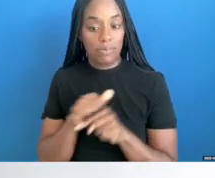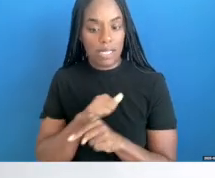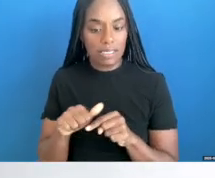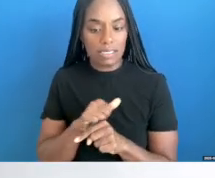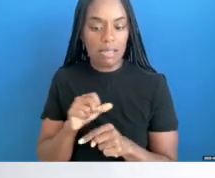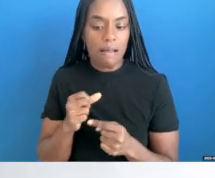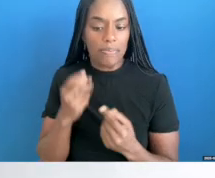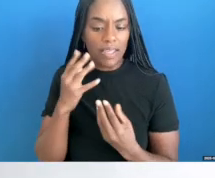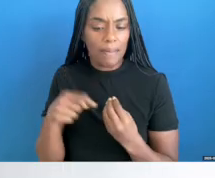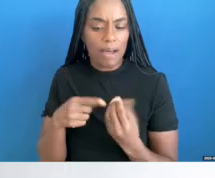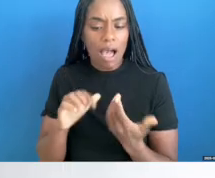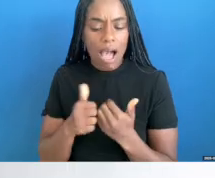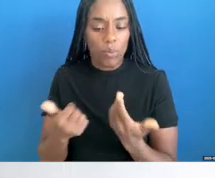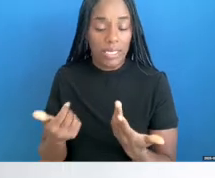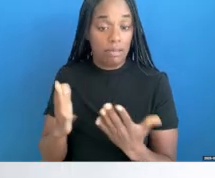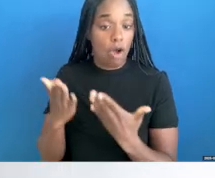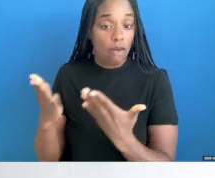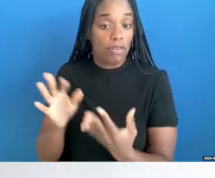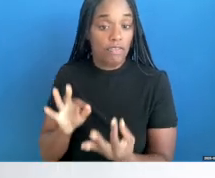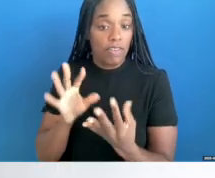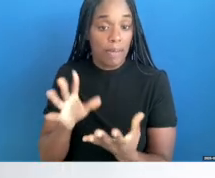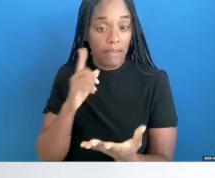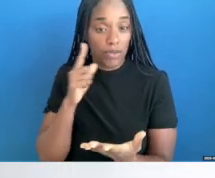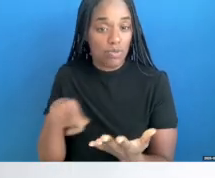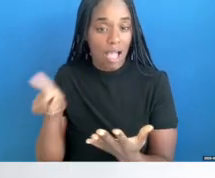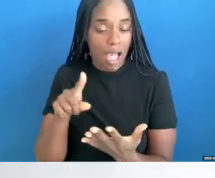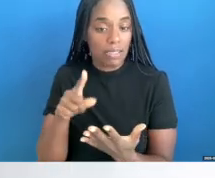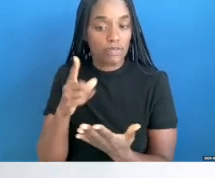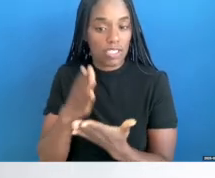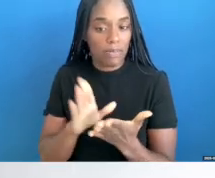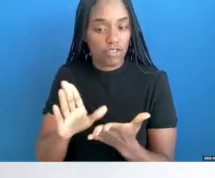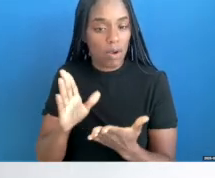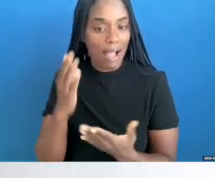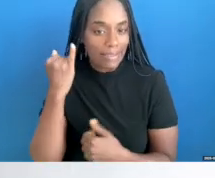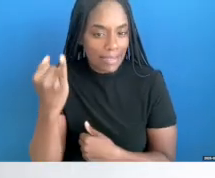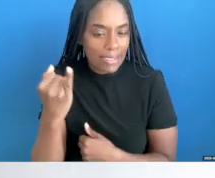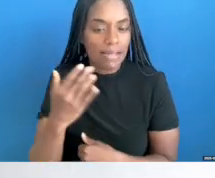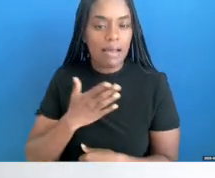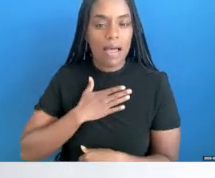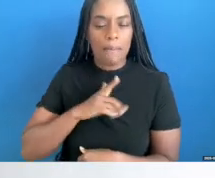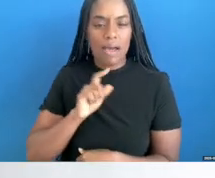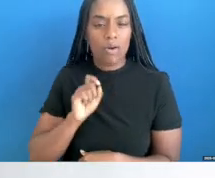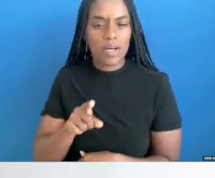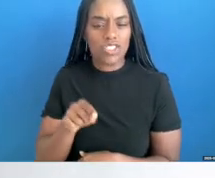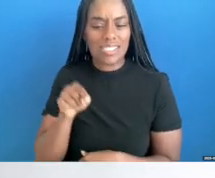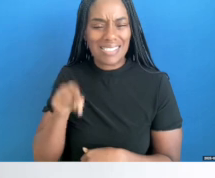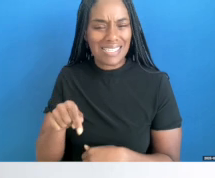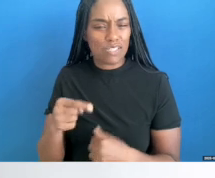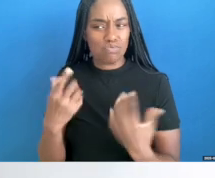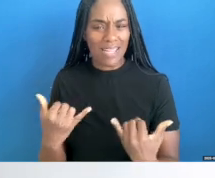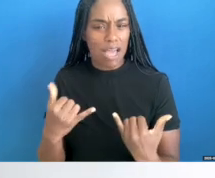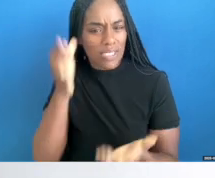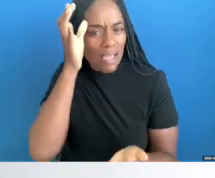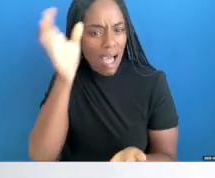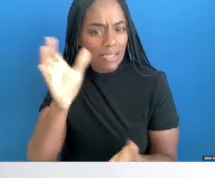offering feedback to you all on some of those notions. And so I guess the question I have is, do these remain sort of conceptual at this stage, or are there